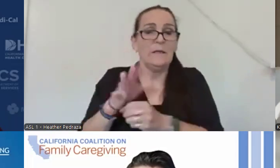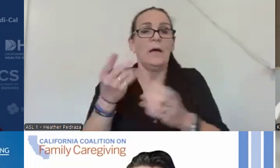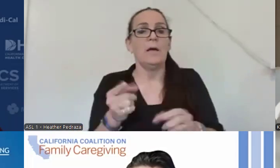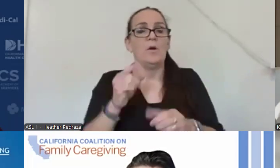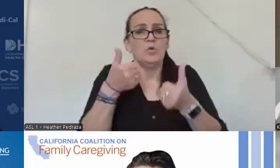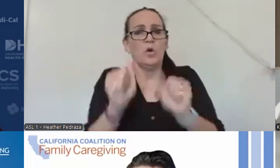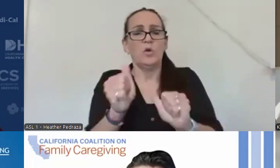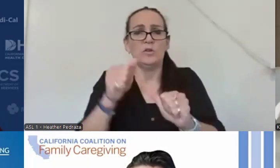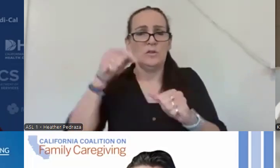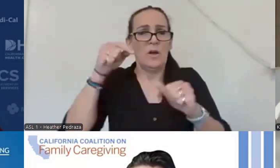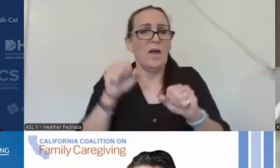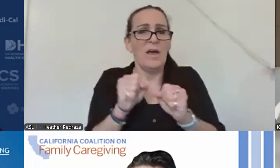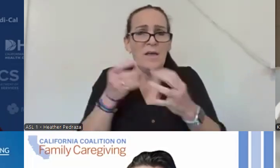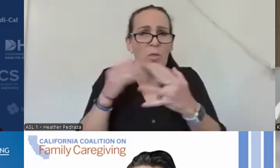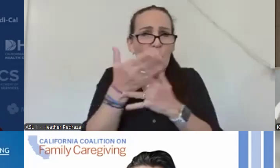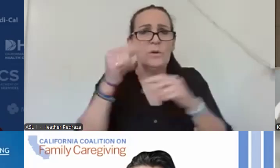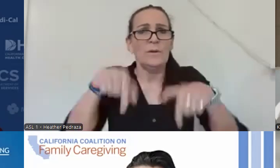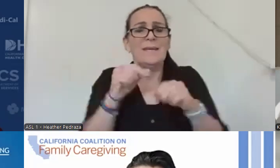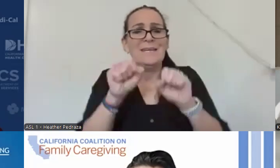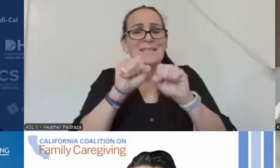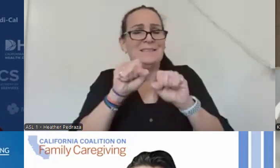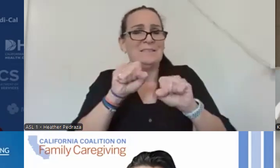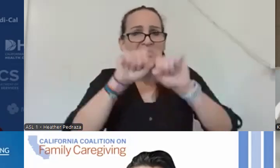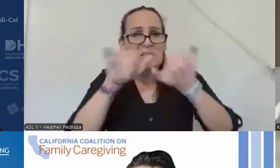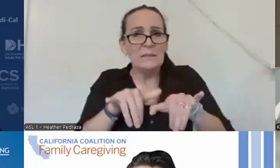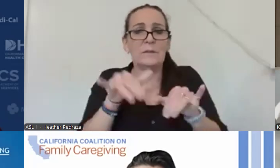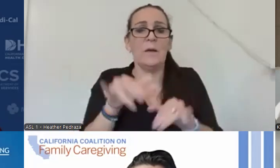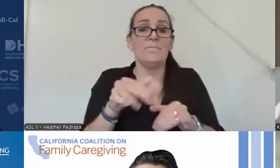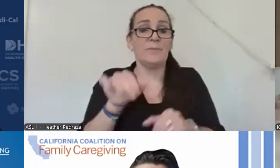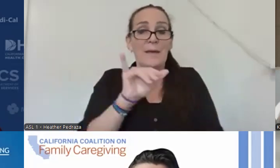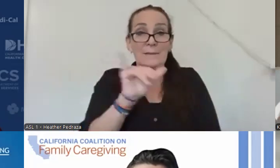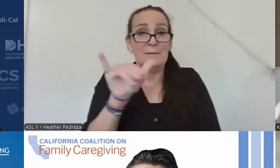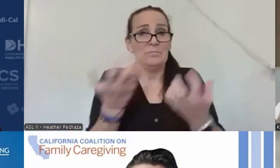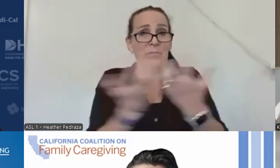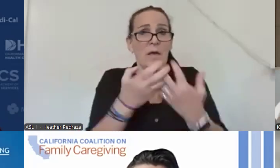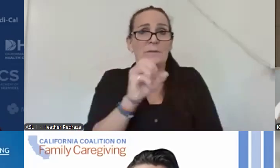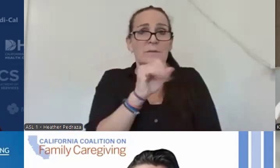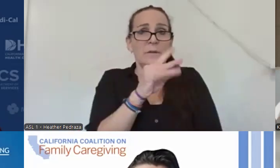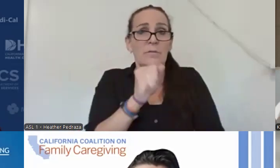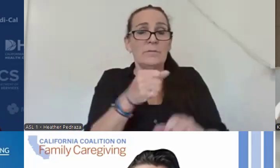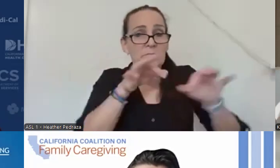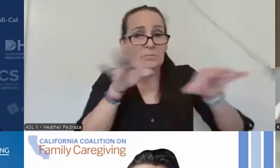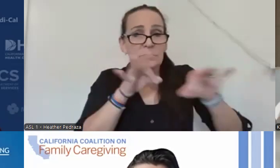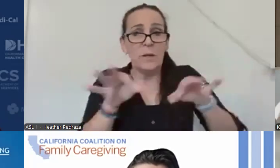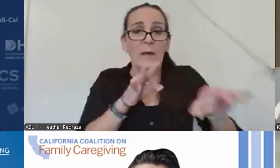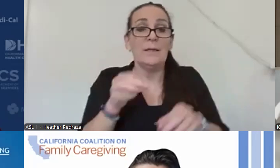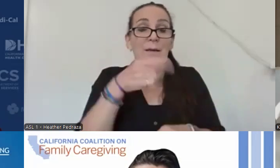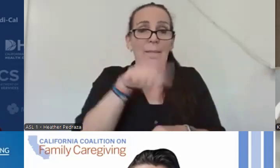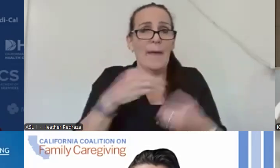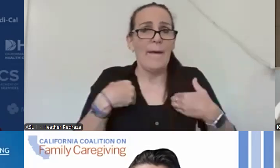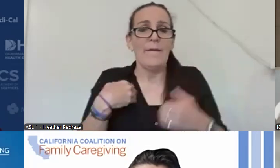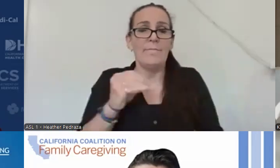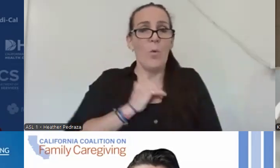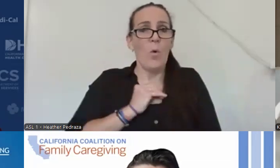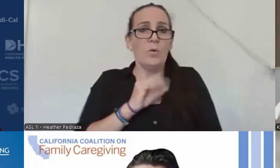about the capacity, as Sylvia pointed out, of the managed care plans that probably have their own ways of